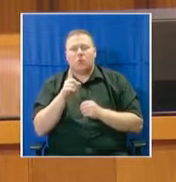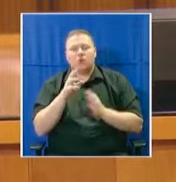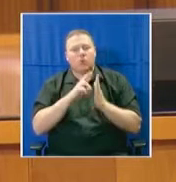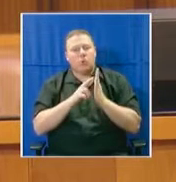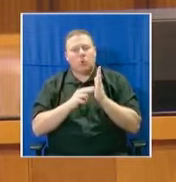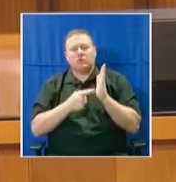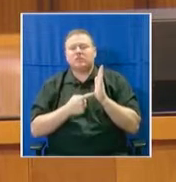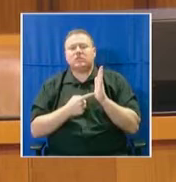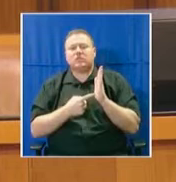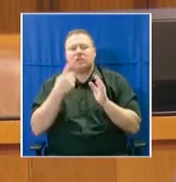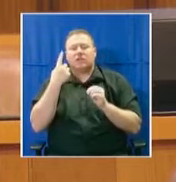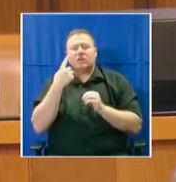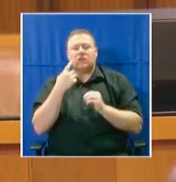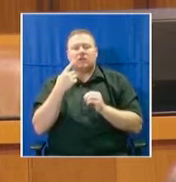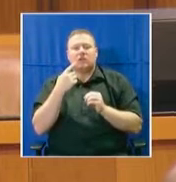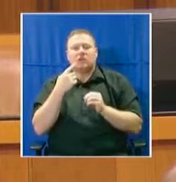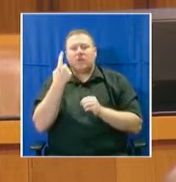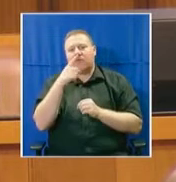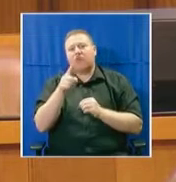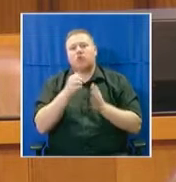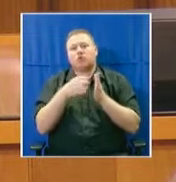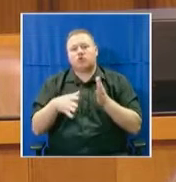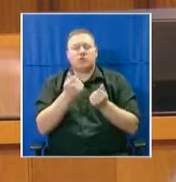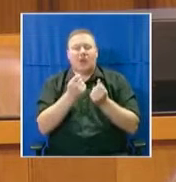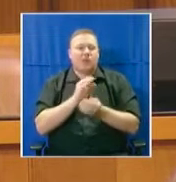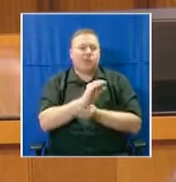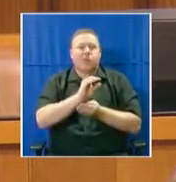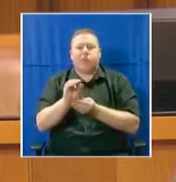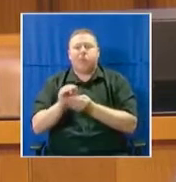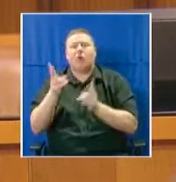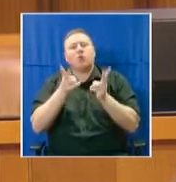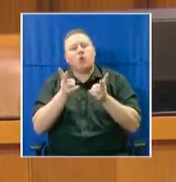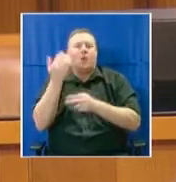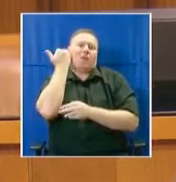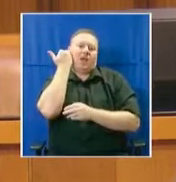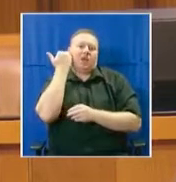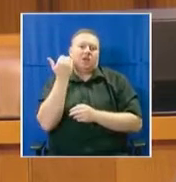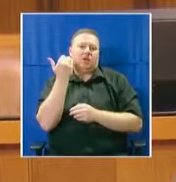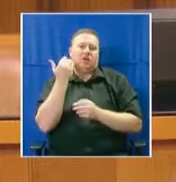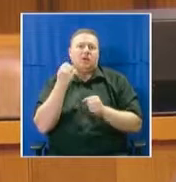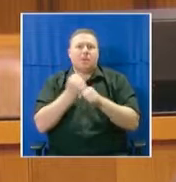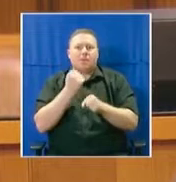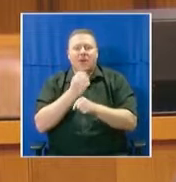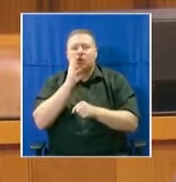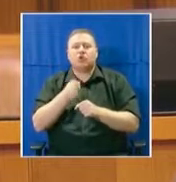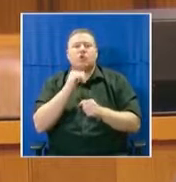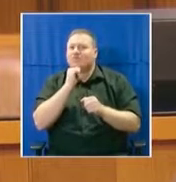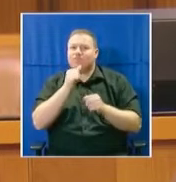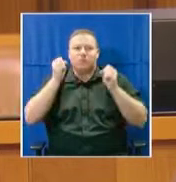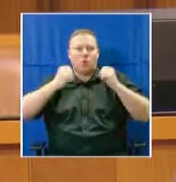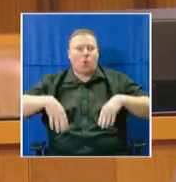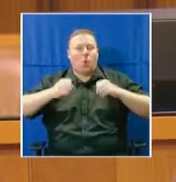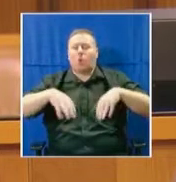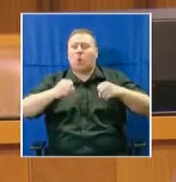line with the PFMA and directives from National Treasury to prevent any further losses or